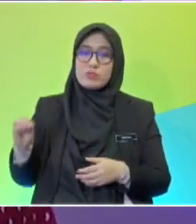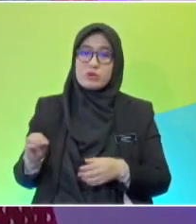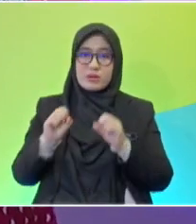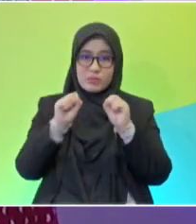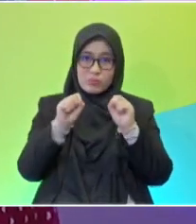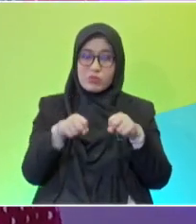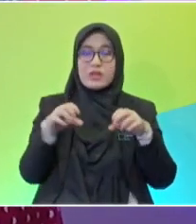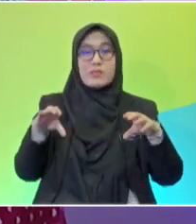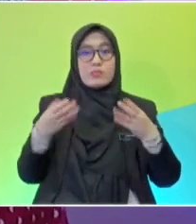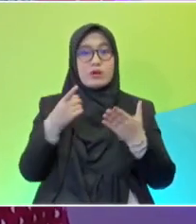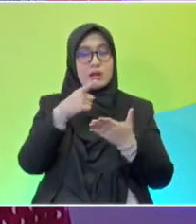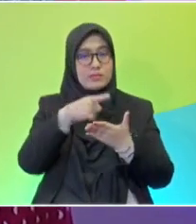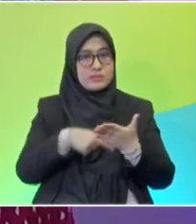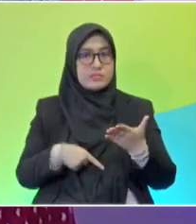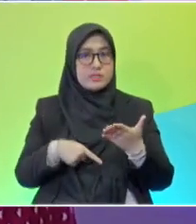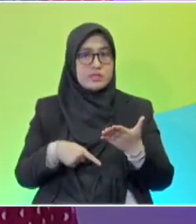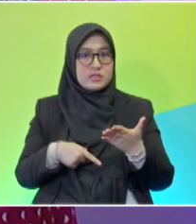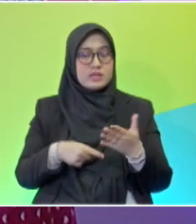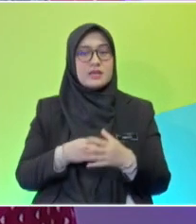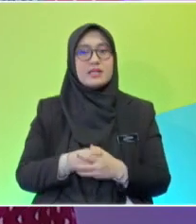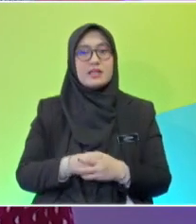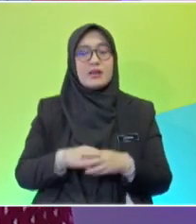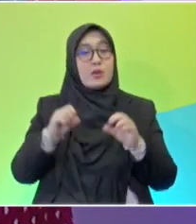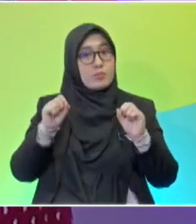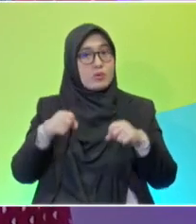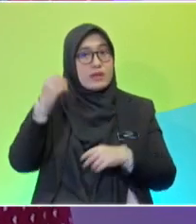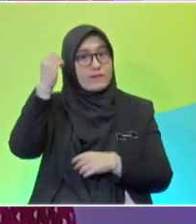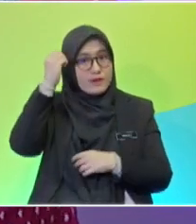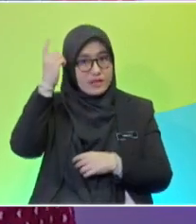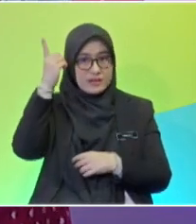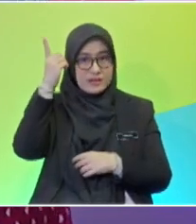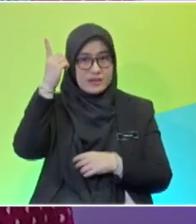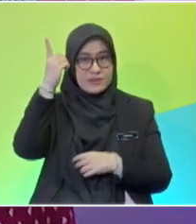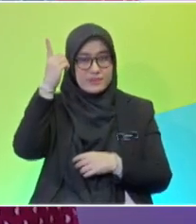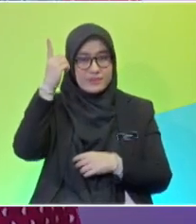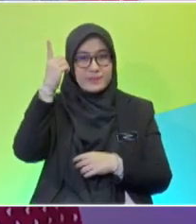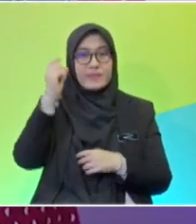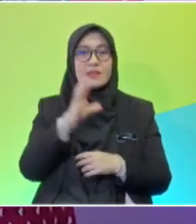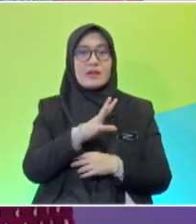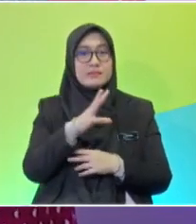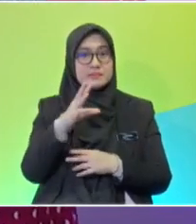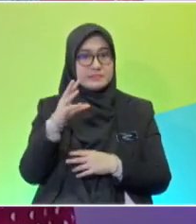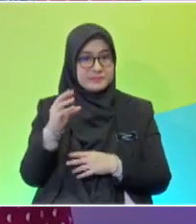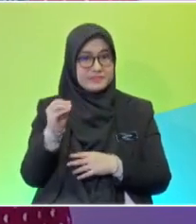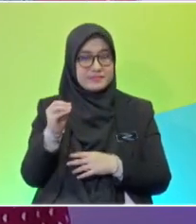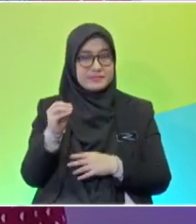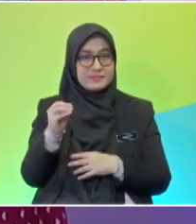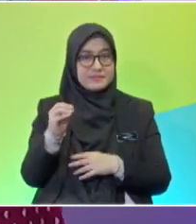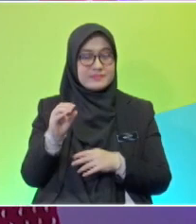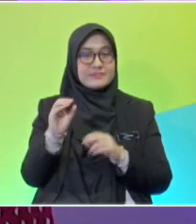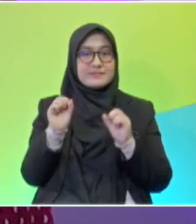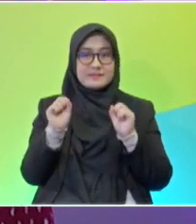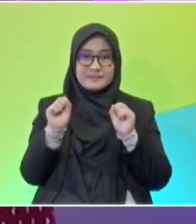a whole. Is he able to understand what you've been teaching? And are they able to...